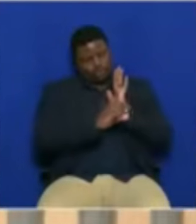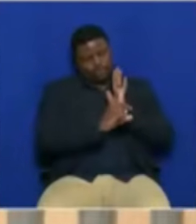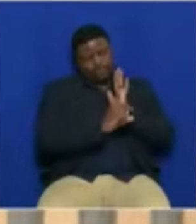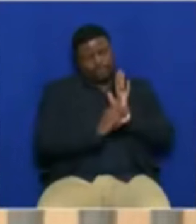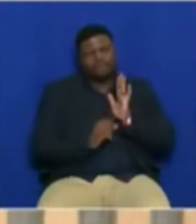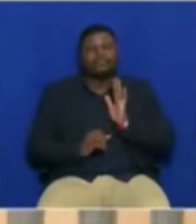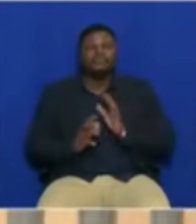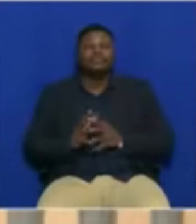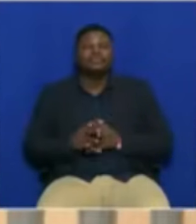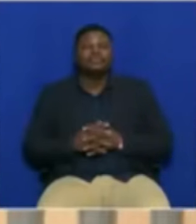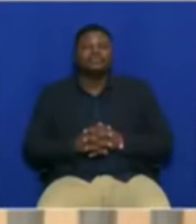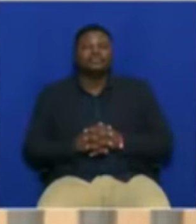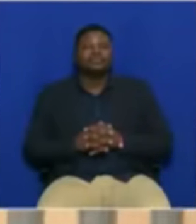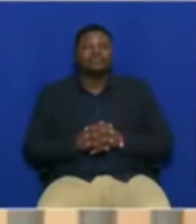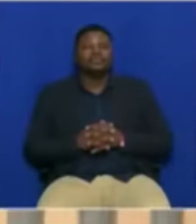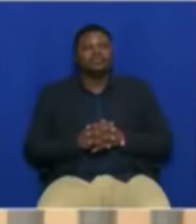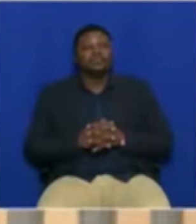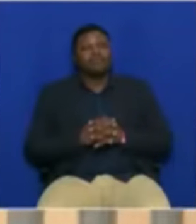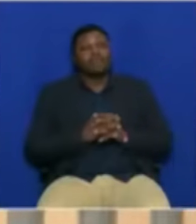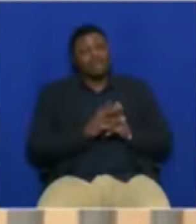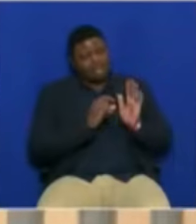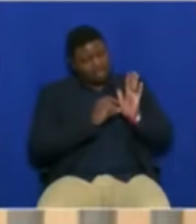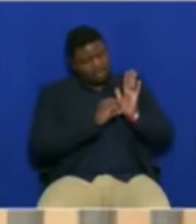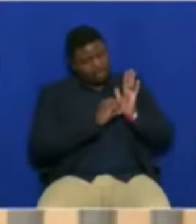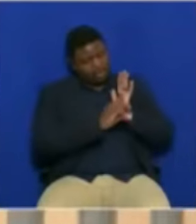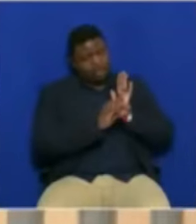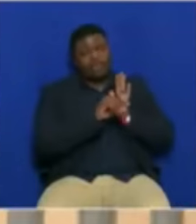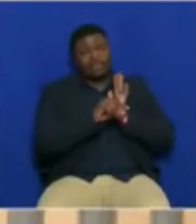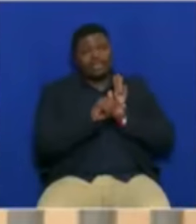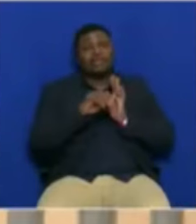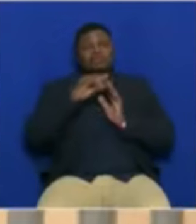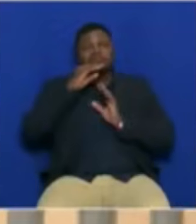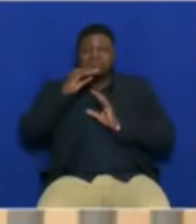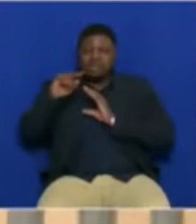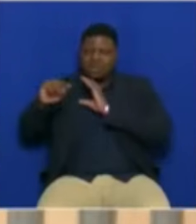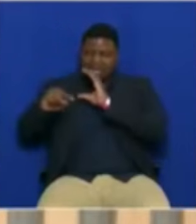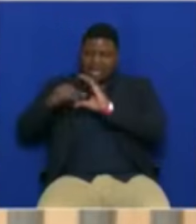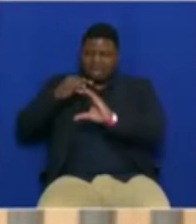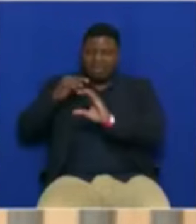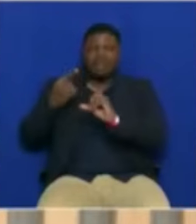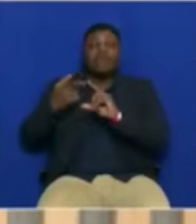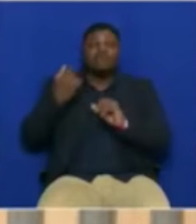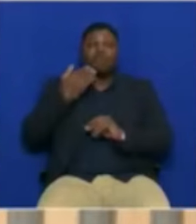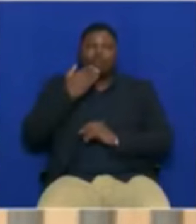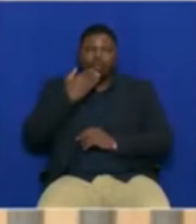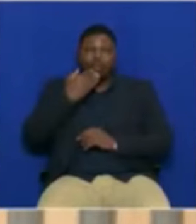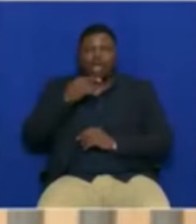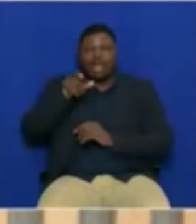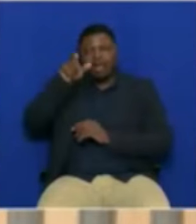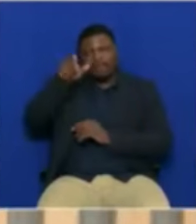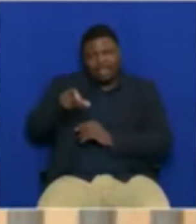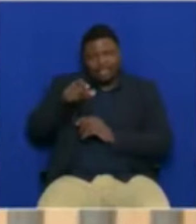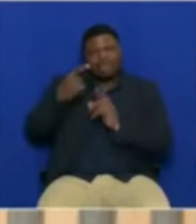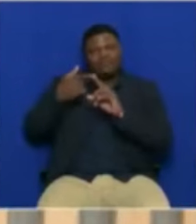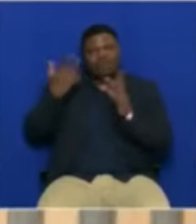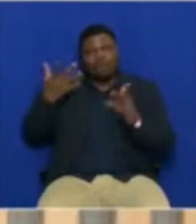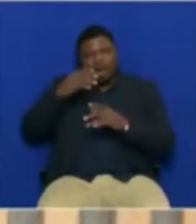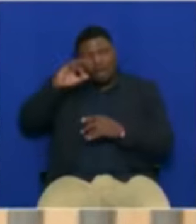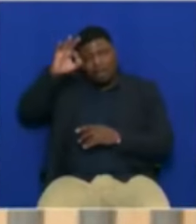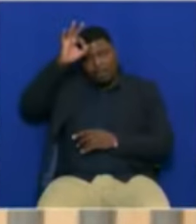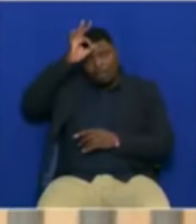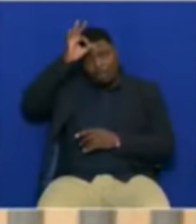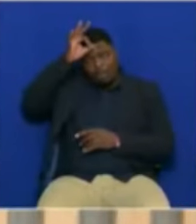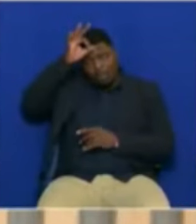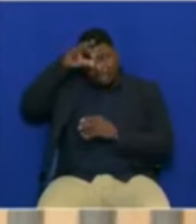bottom is now an email from somebody within SAPS. It's dated still the 1st of